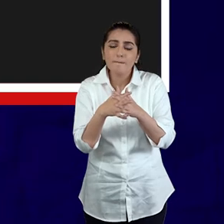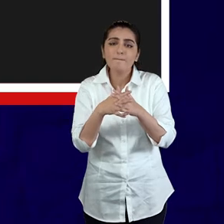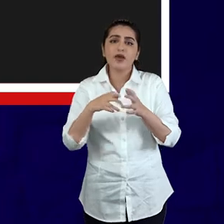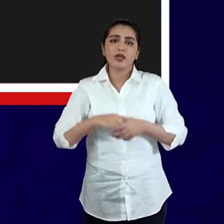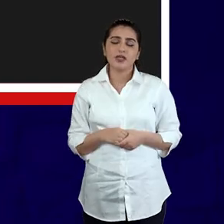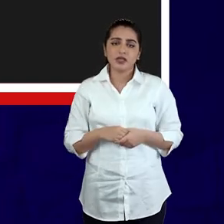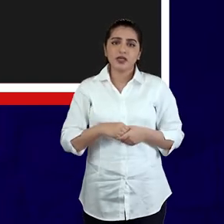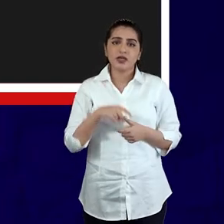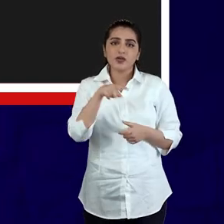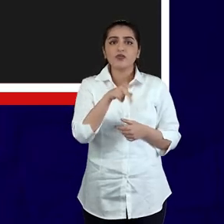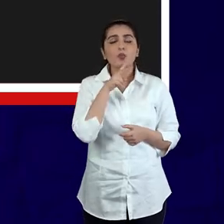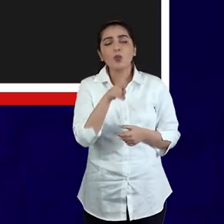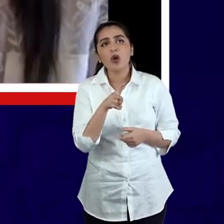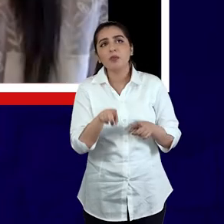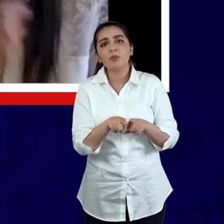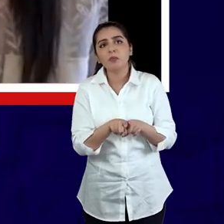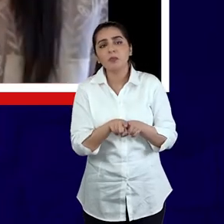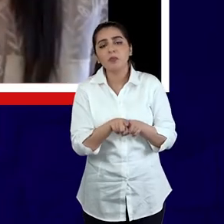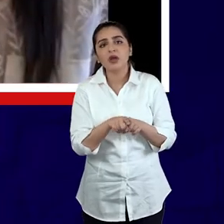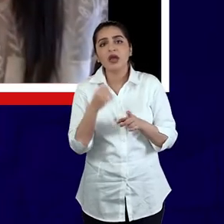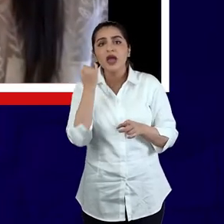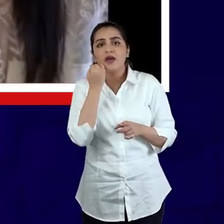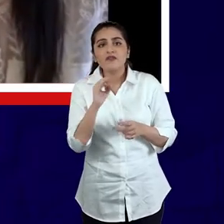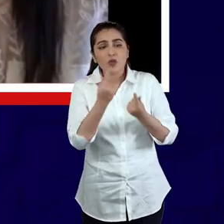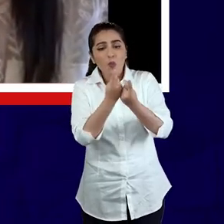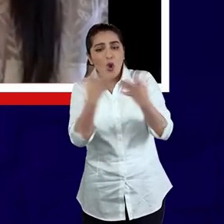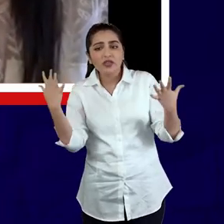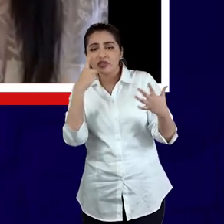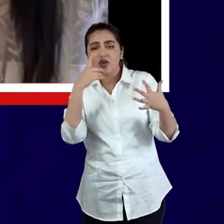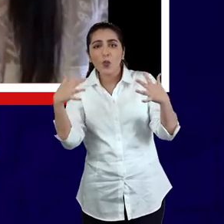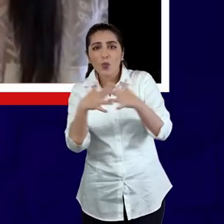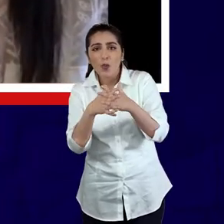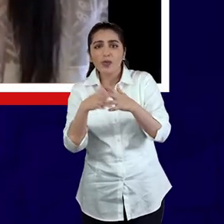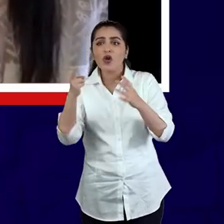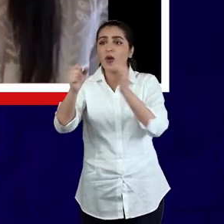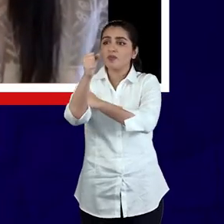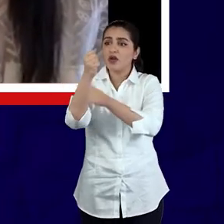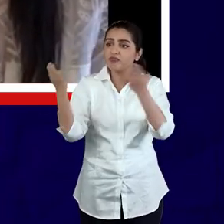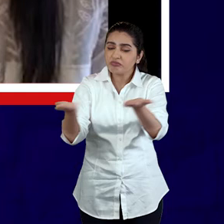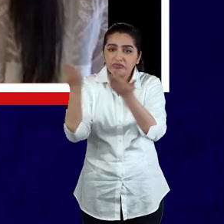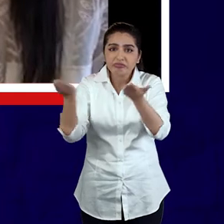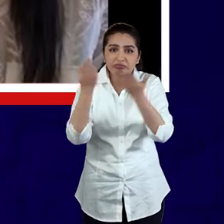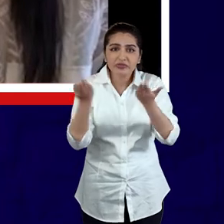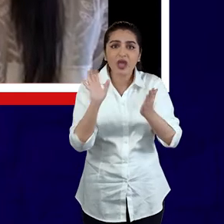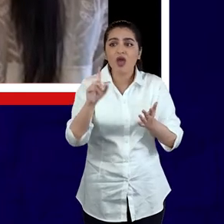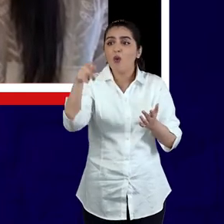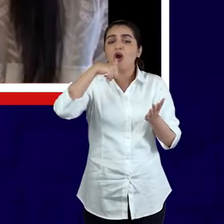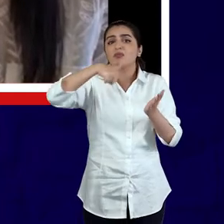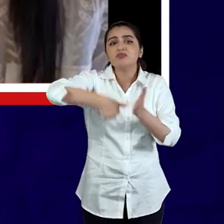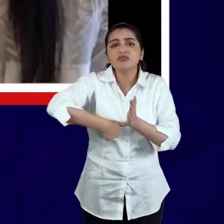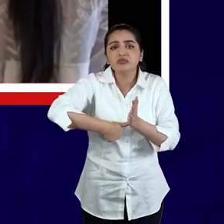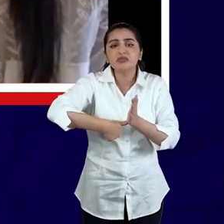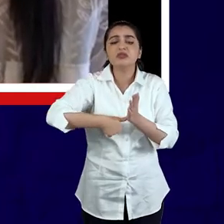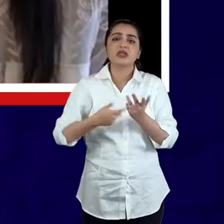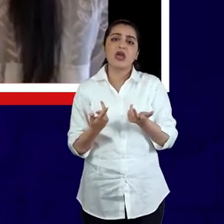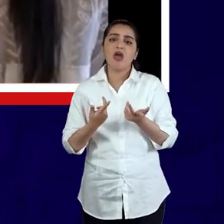picking on the point of literacy here, because as you said, a lot of these women in these environments are illiterate. But what